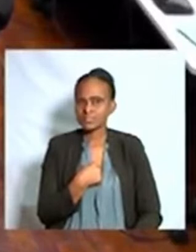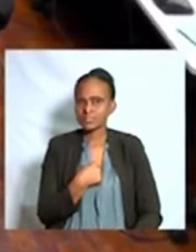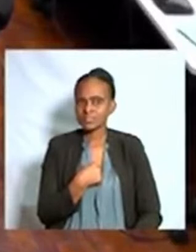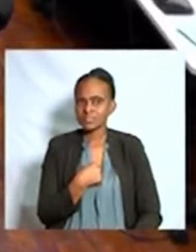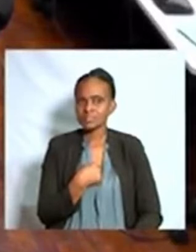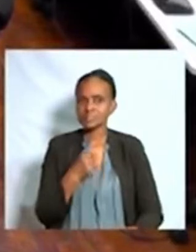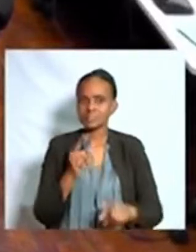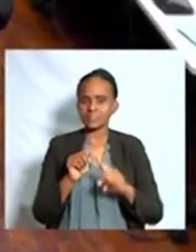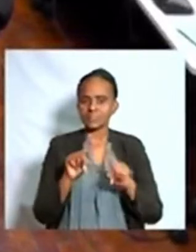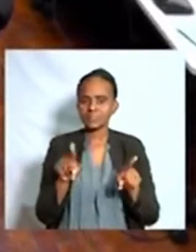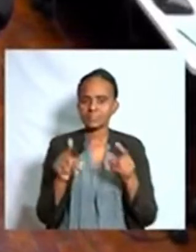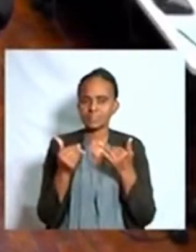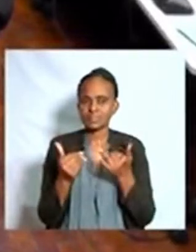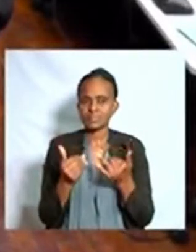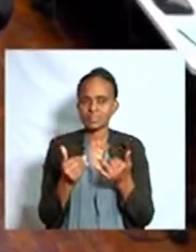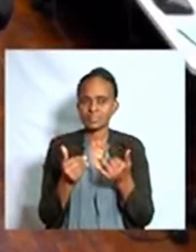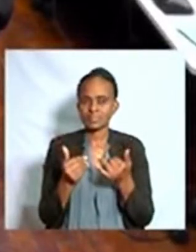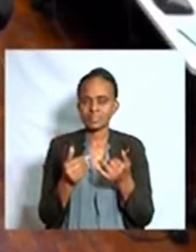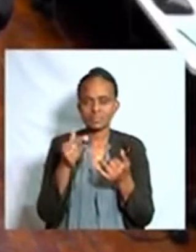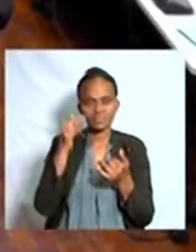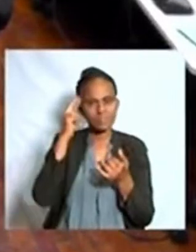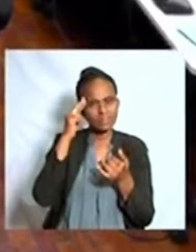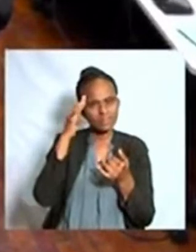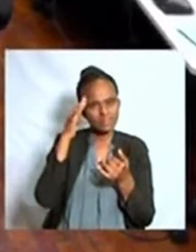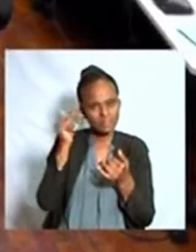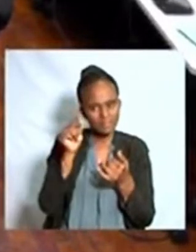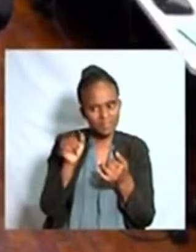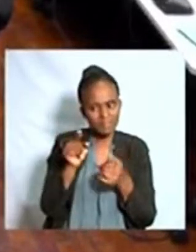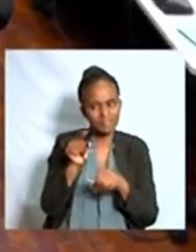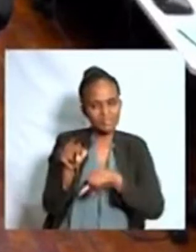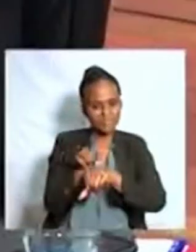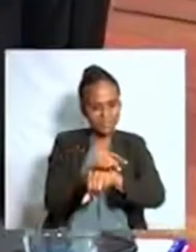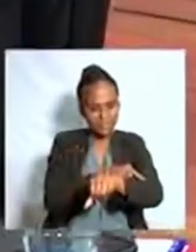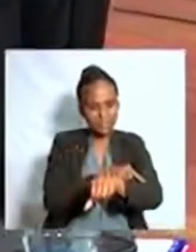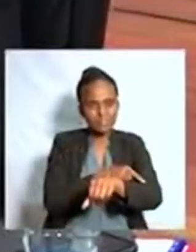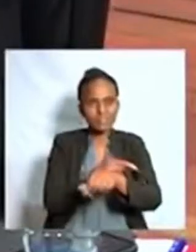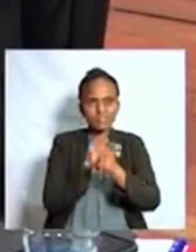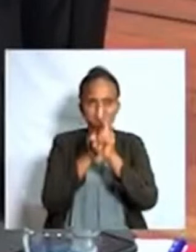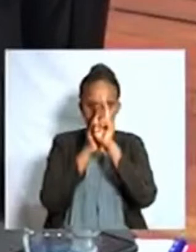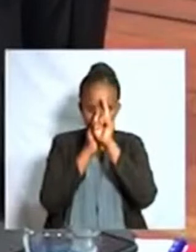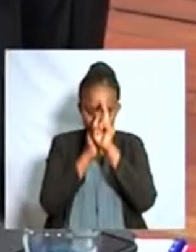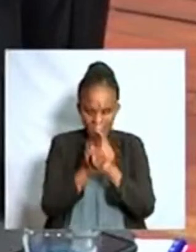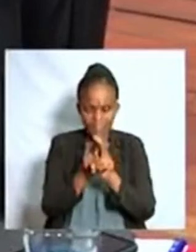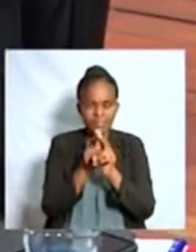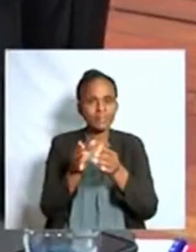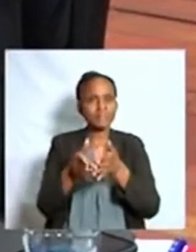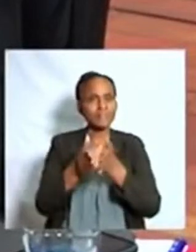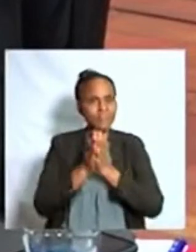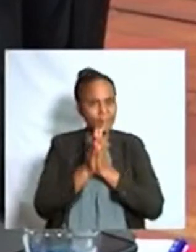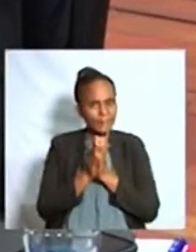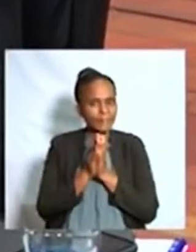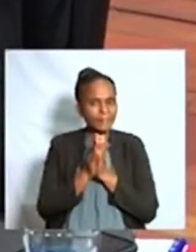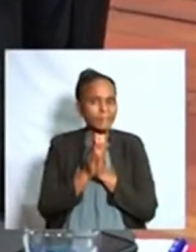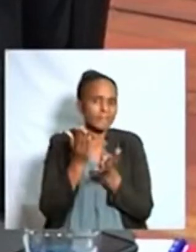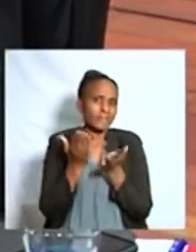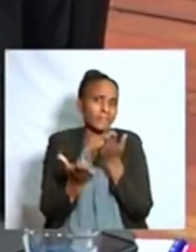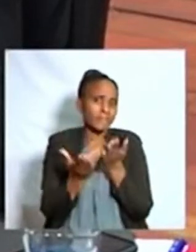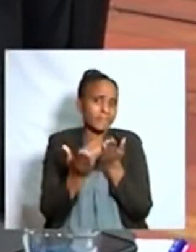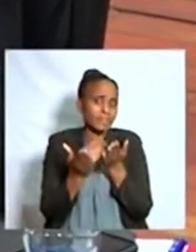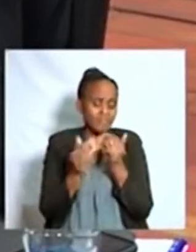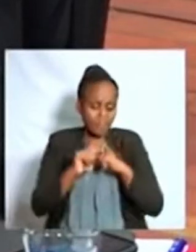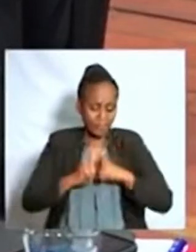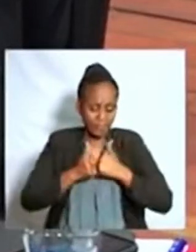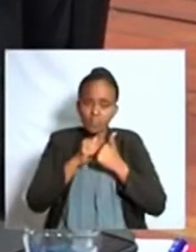that the reason it has taken long, like the Honorable has asked, maybe it was because you did not